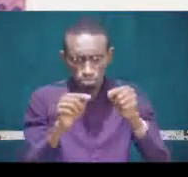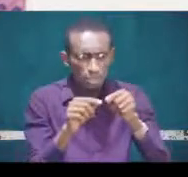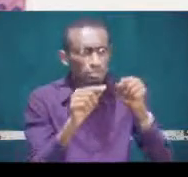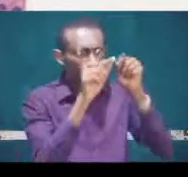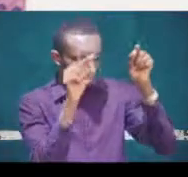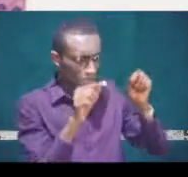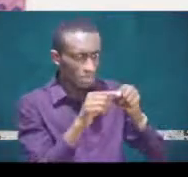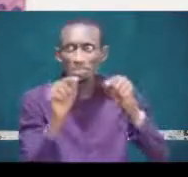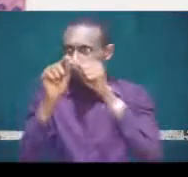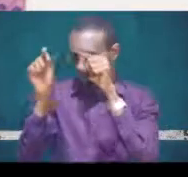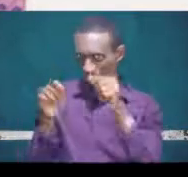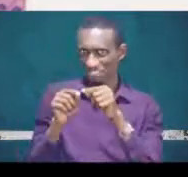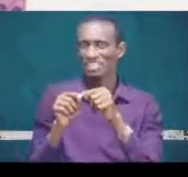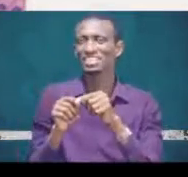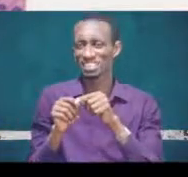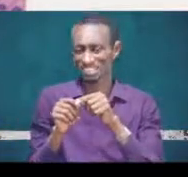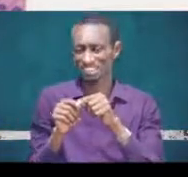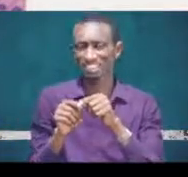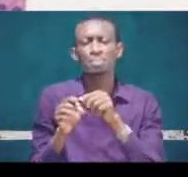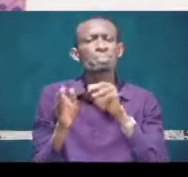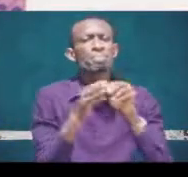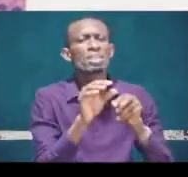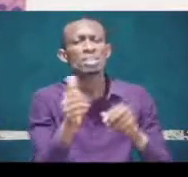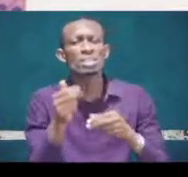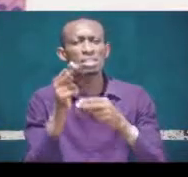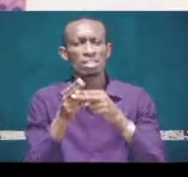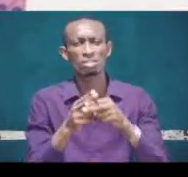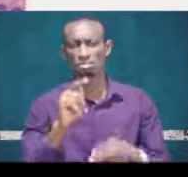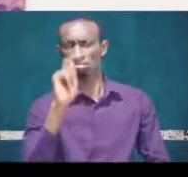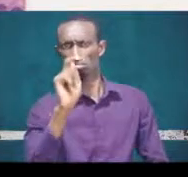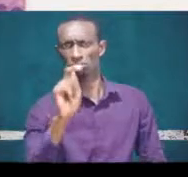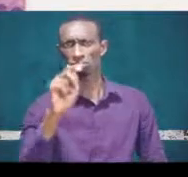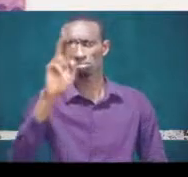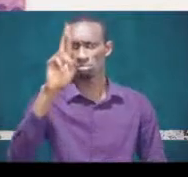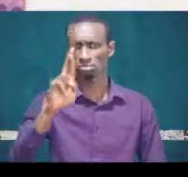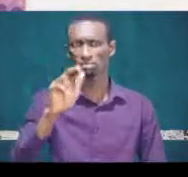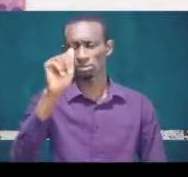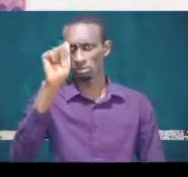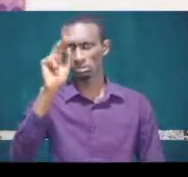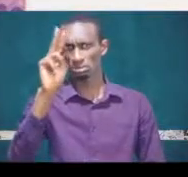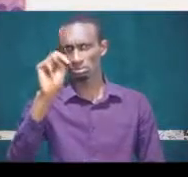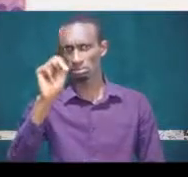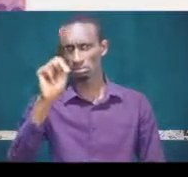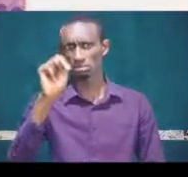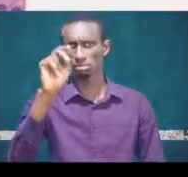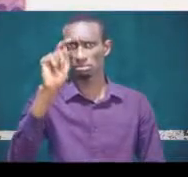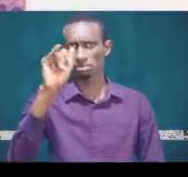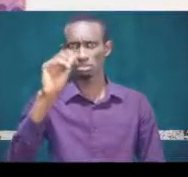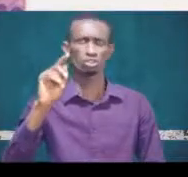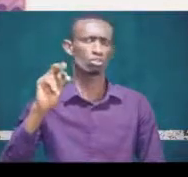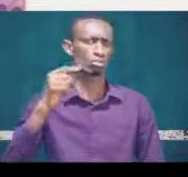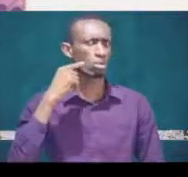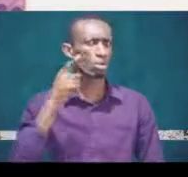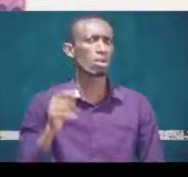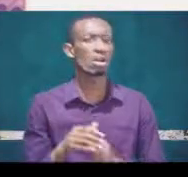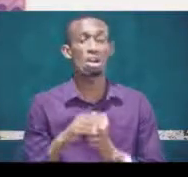Then we have what we call transitional. You can see these are cells, and then